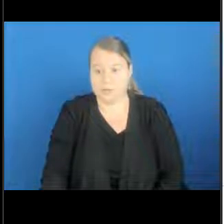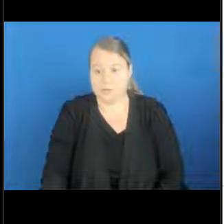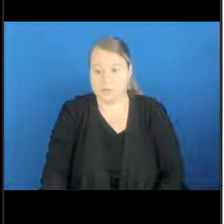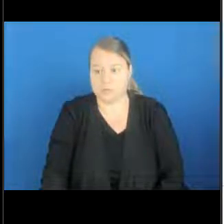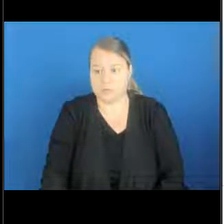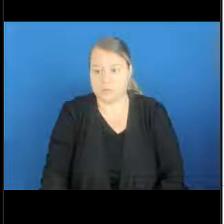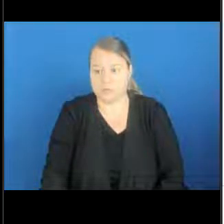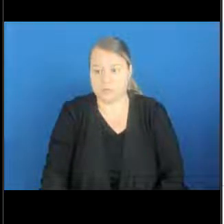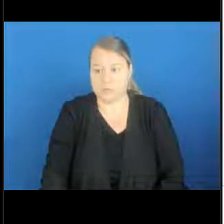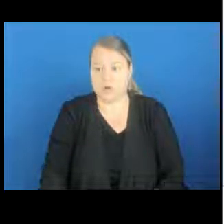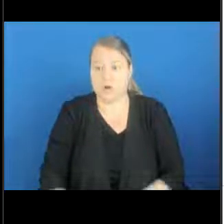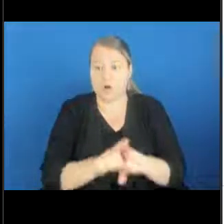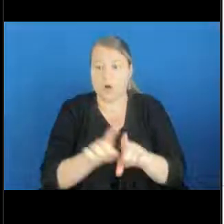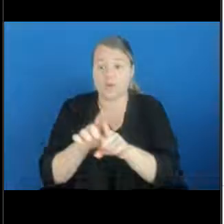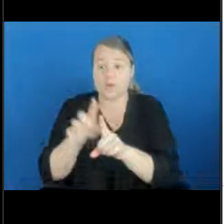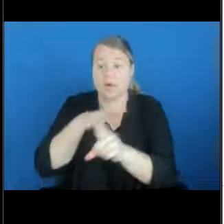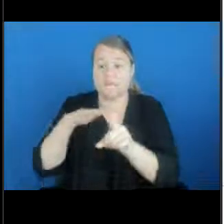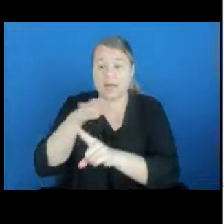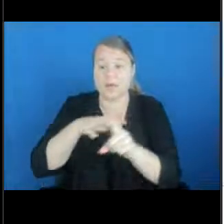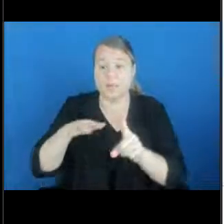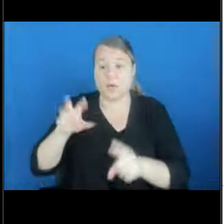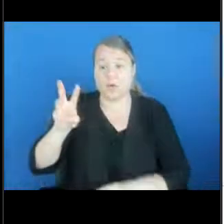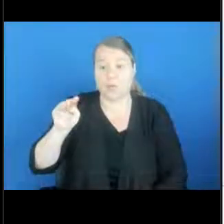WMATA headquarters at